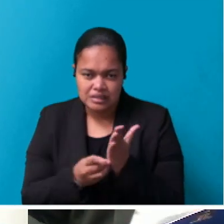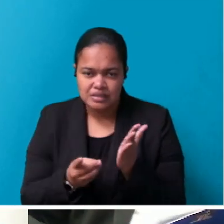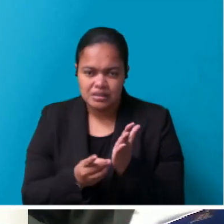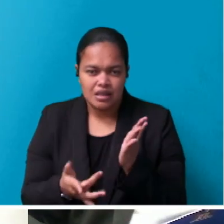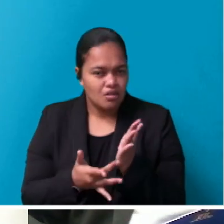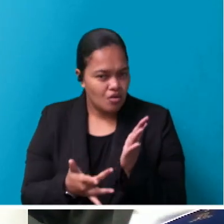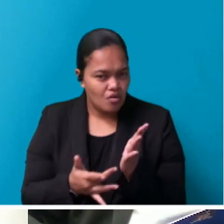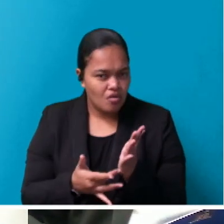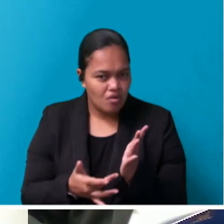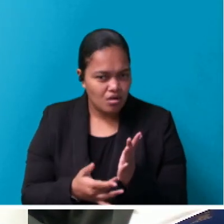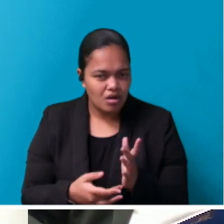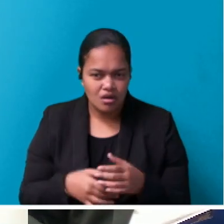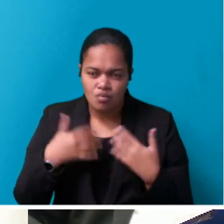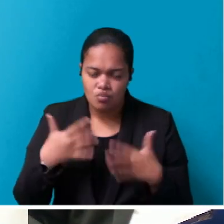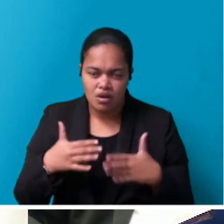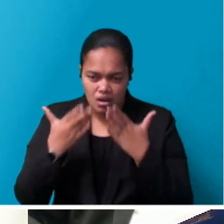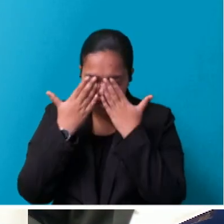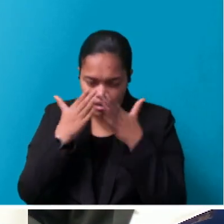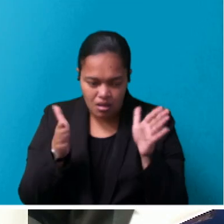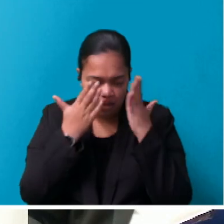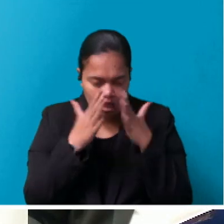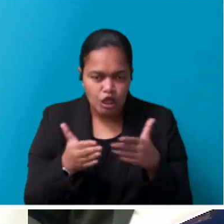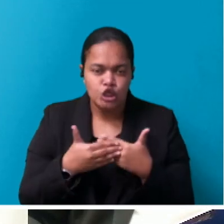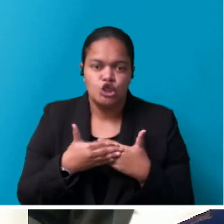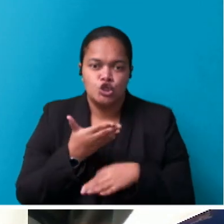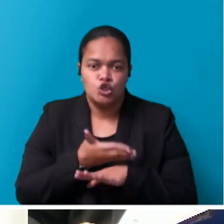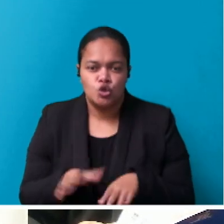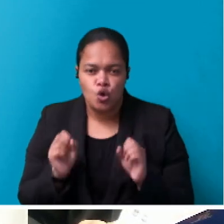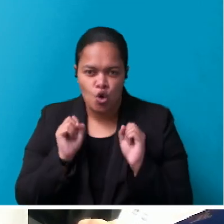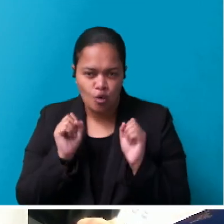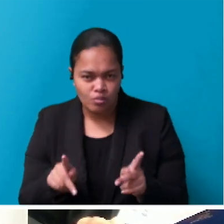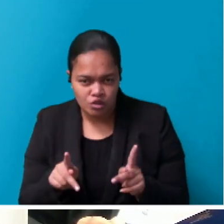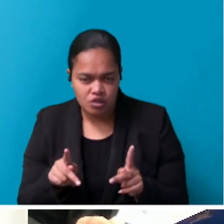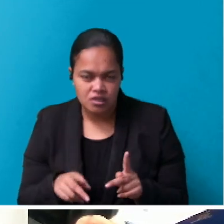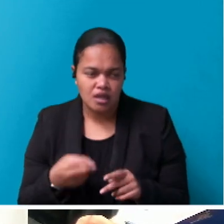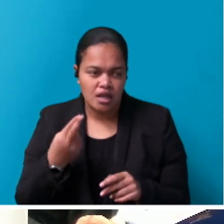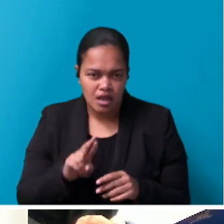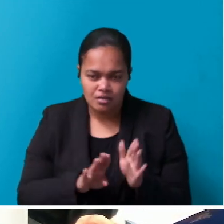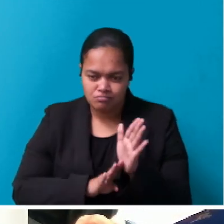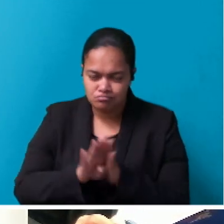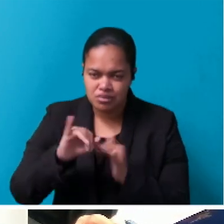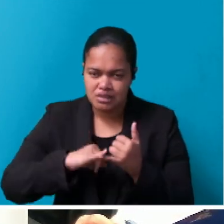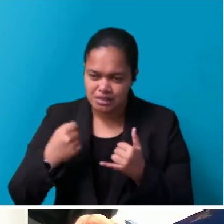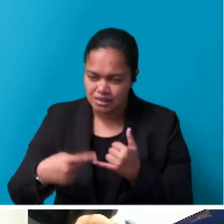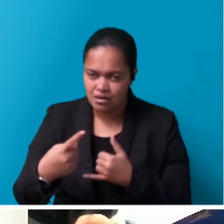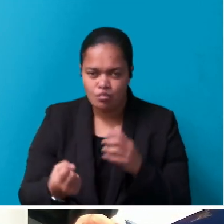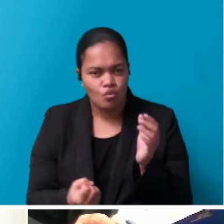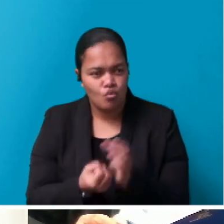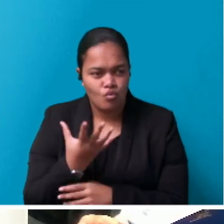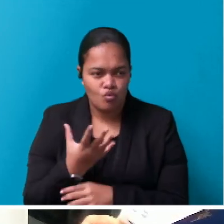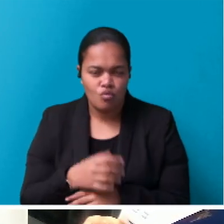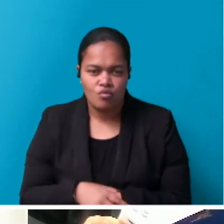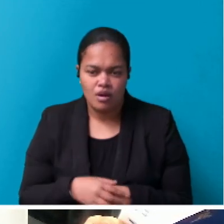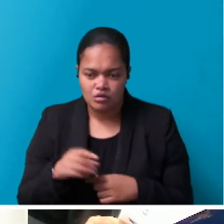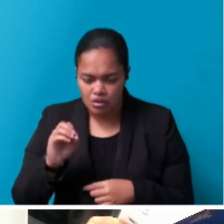technology unlocks new opportunities, reduces inequality, and drives sustainable growth, our